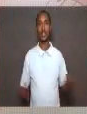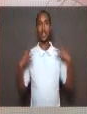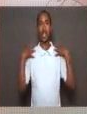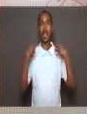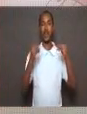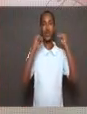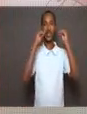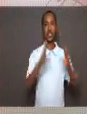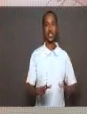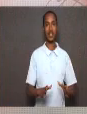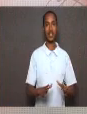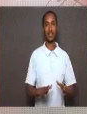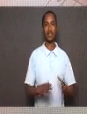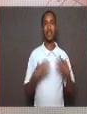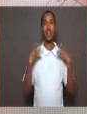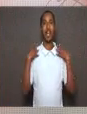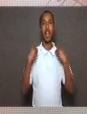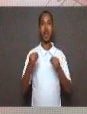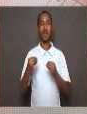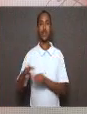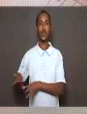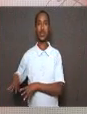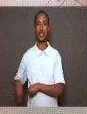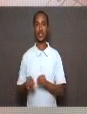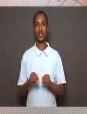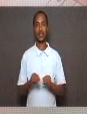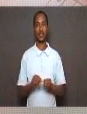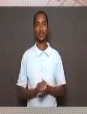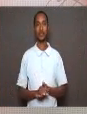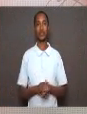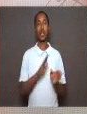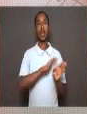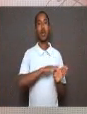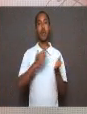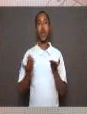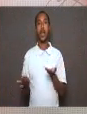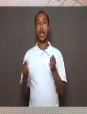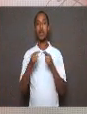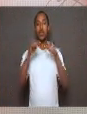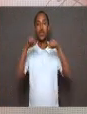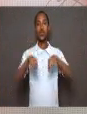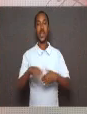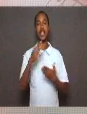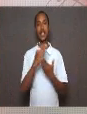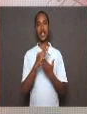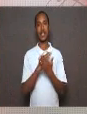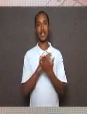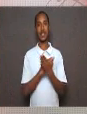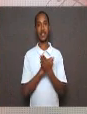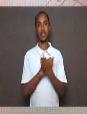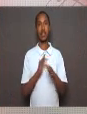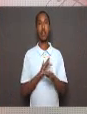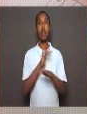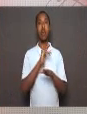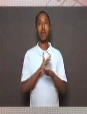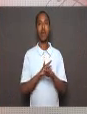Hello, teacher. Hello, students. Welcome to today's lesson